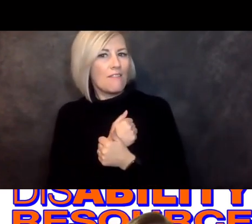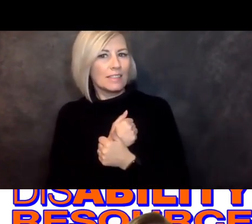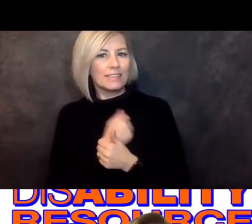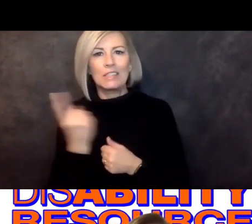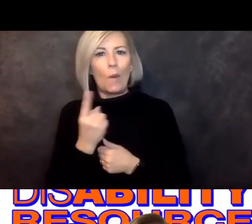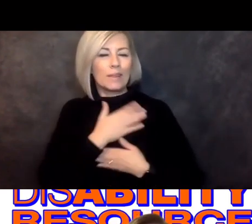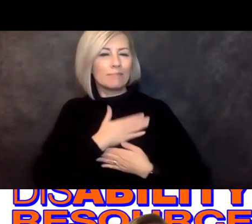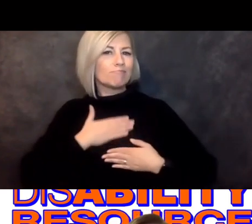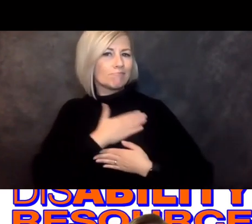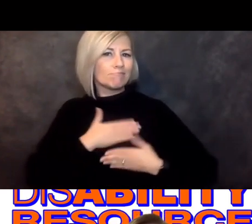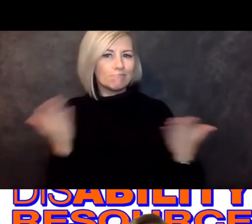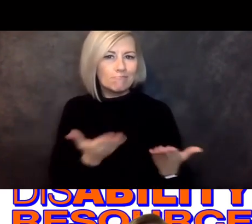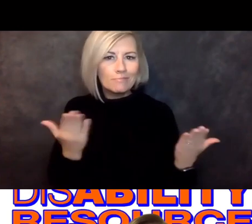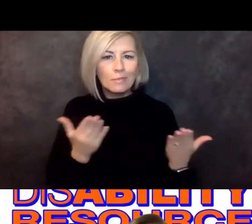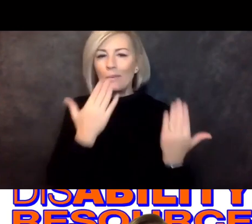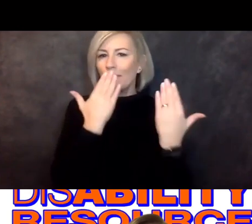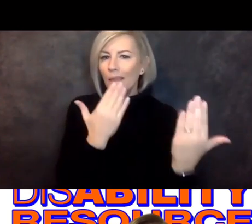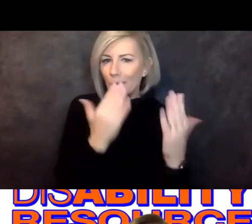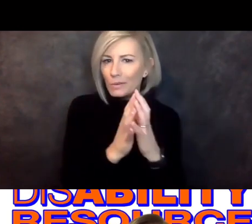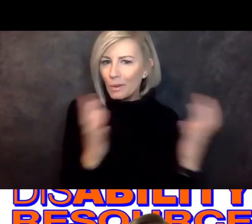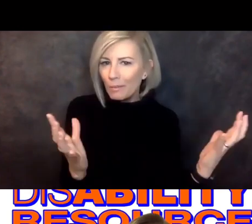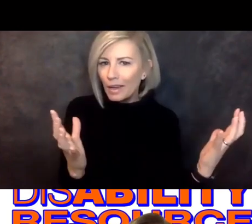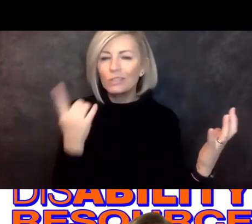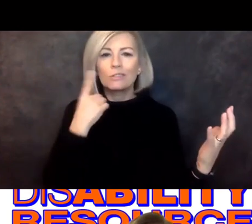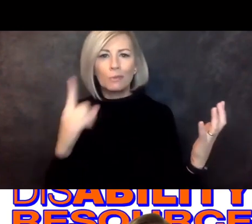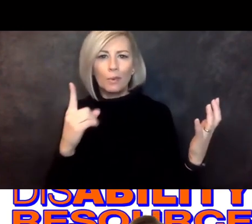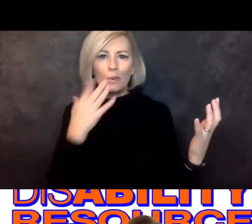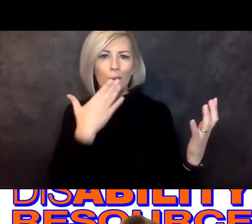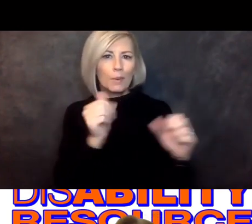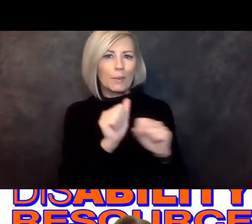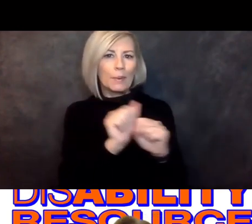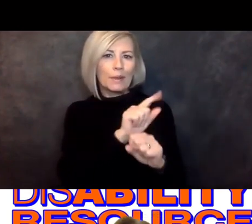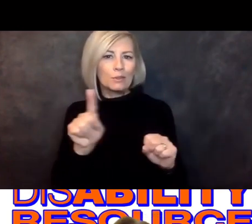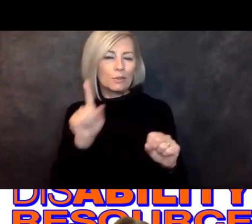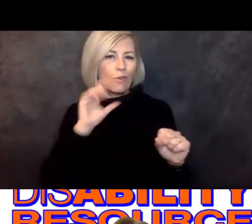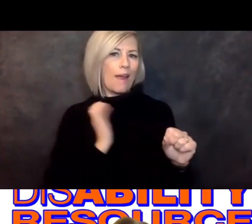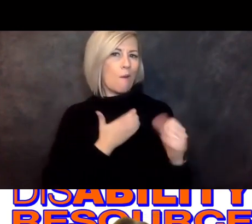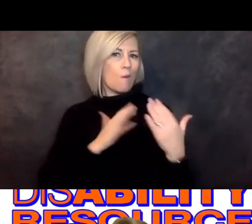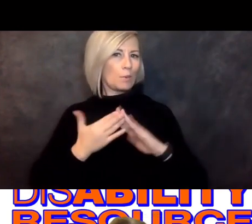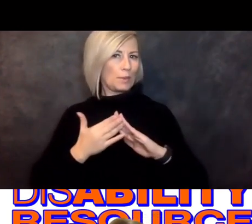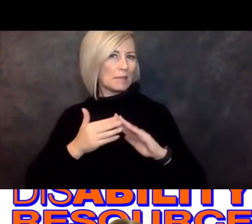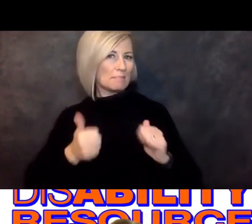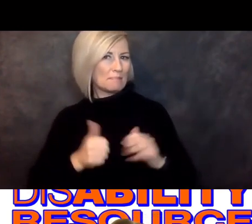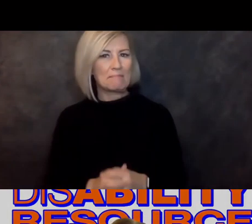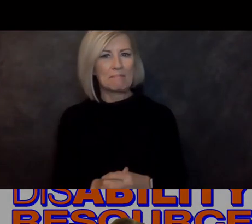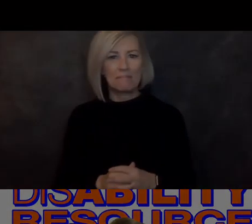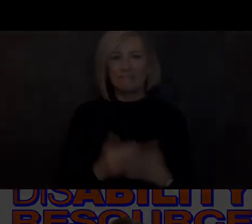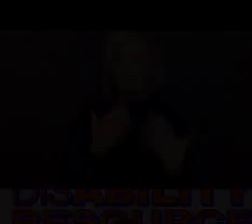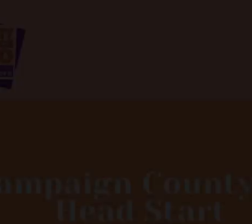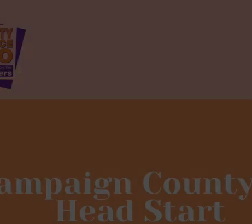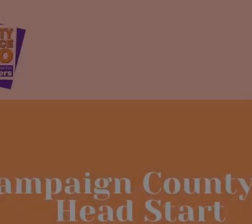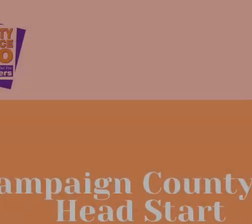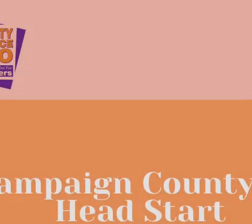a pleasure to be here, and thank you so much for the good work that you do for our community. Thank you.